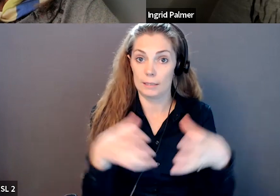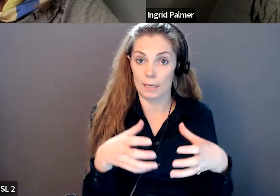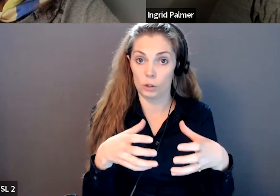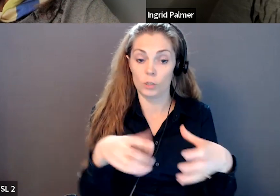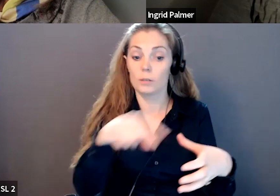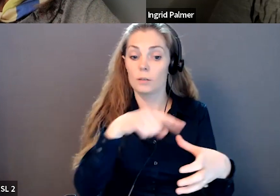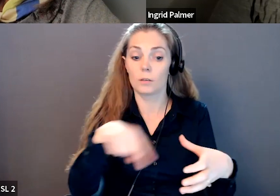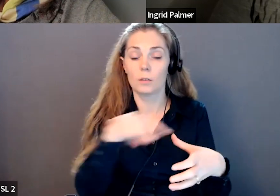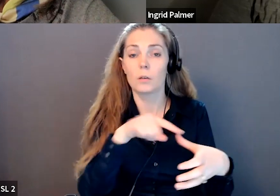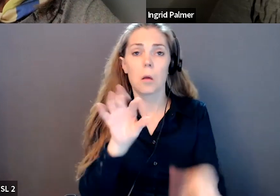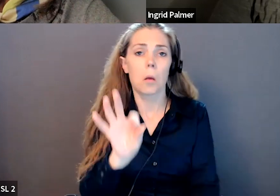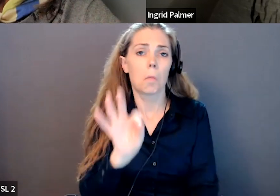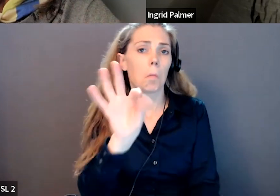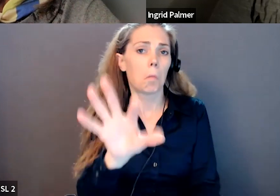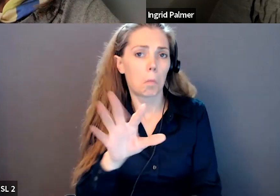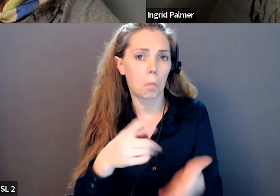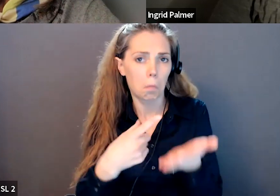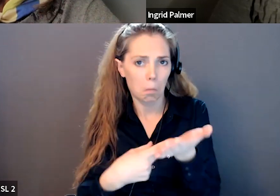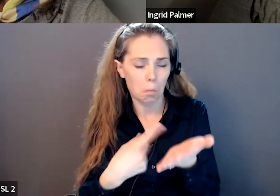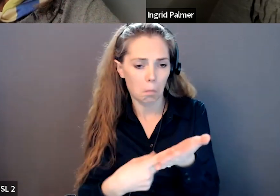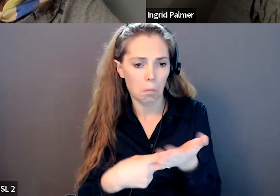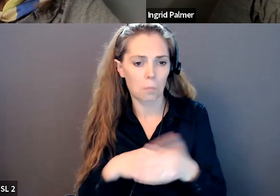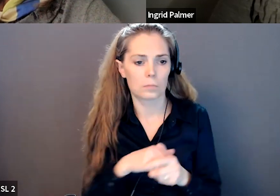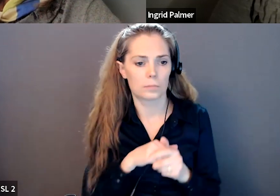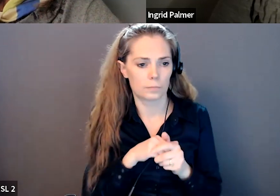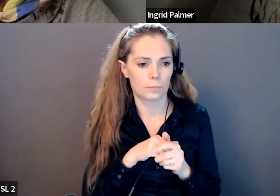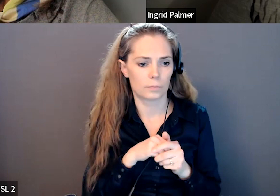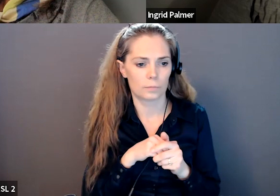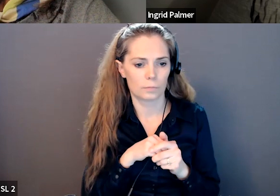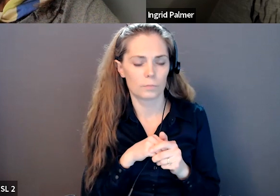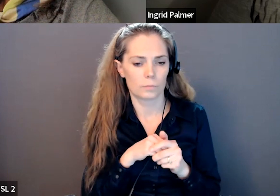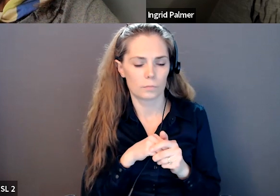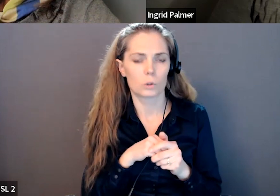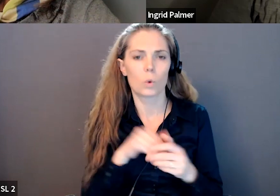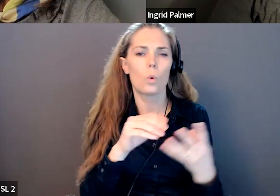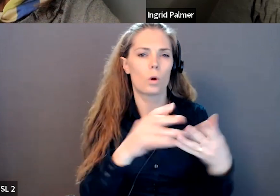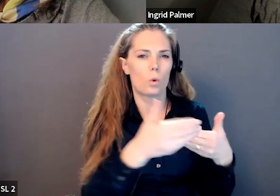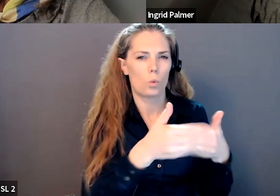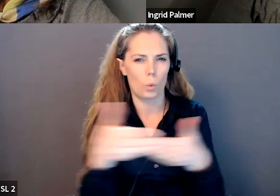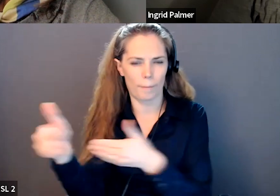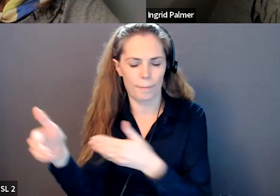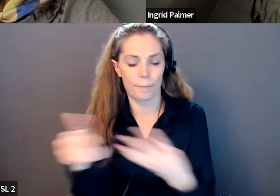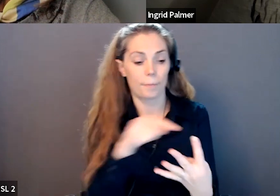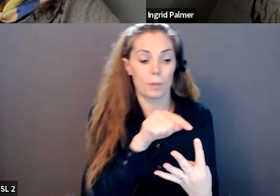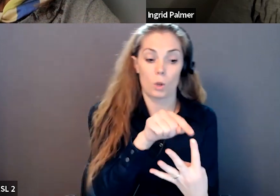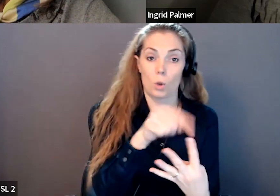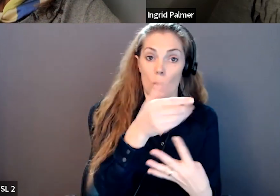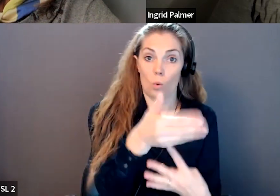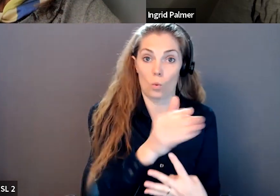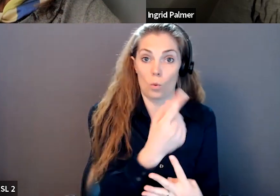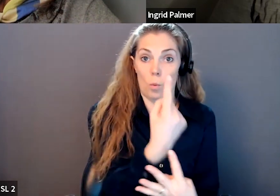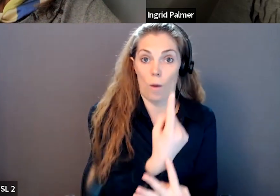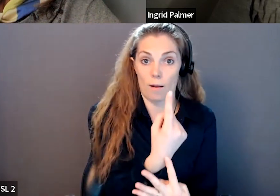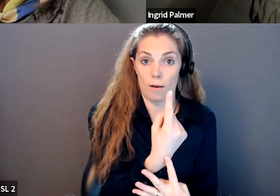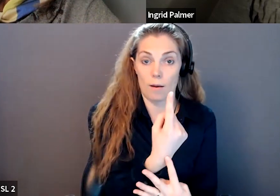Networking session room 1 asks, what does belonging in the workplace look like for